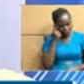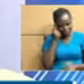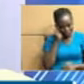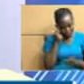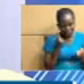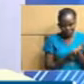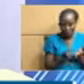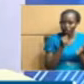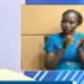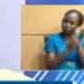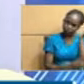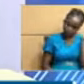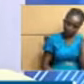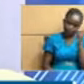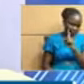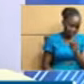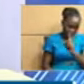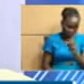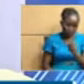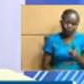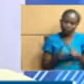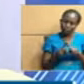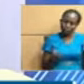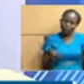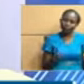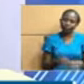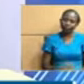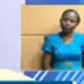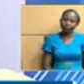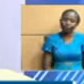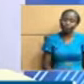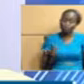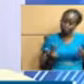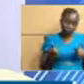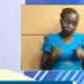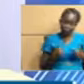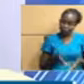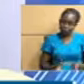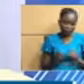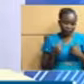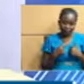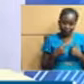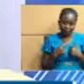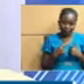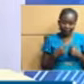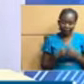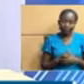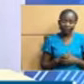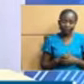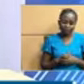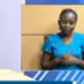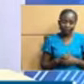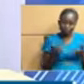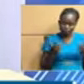country. But let me put things in perspective. Where I come from, I see that there are